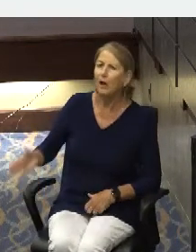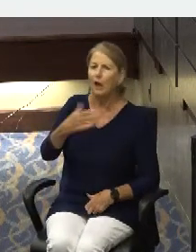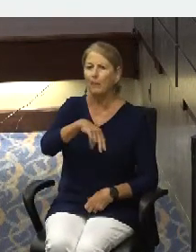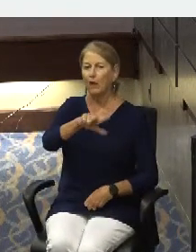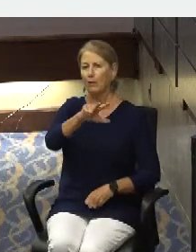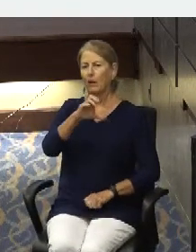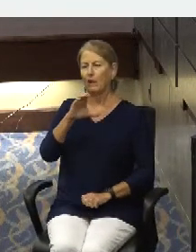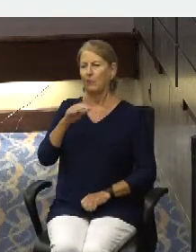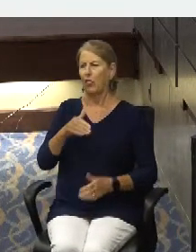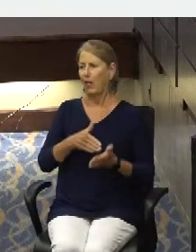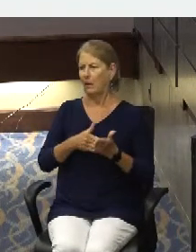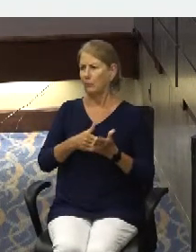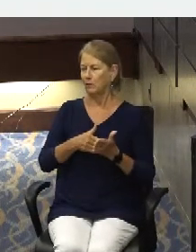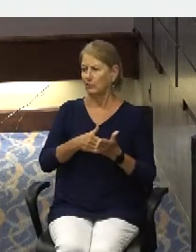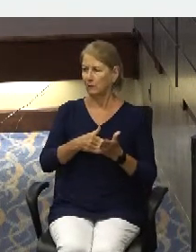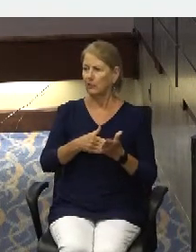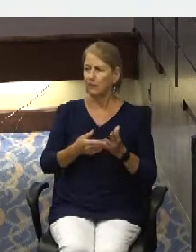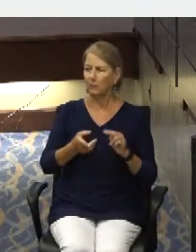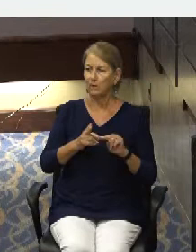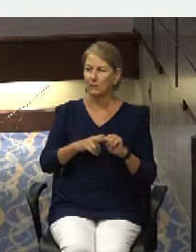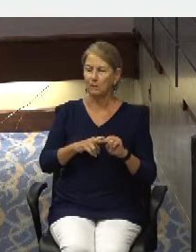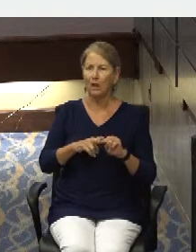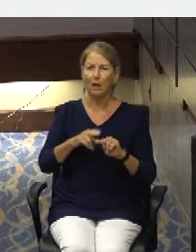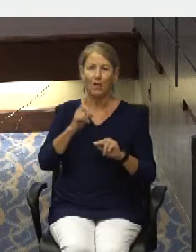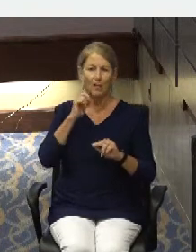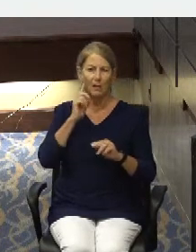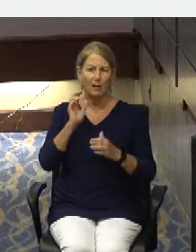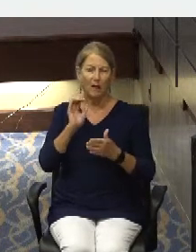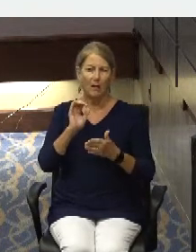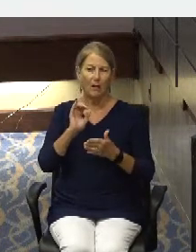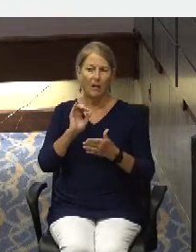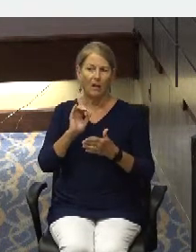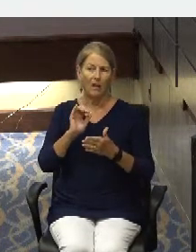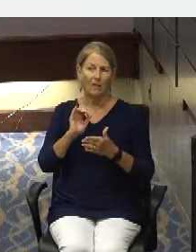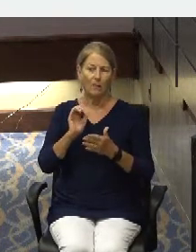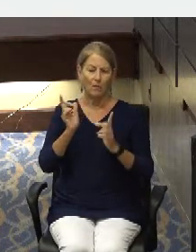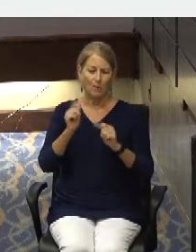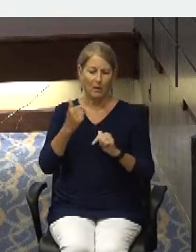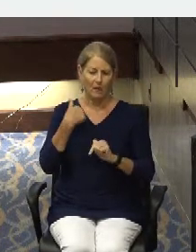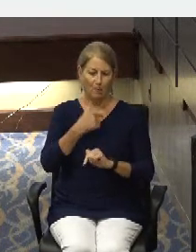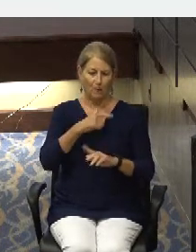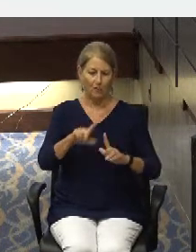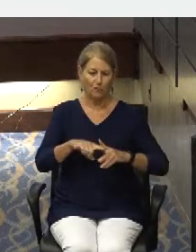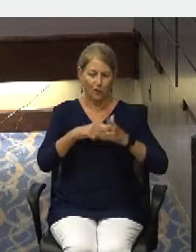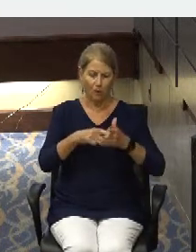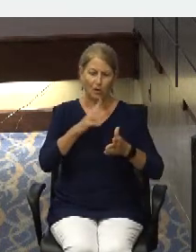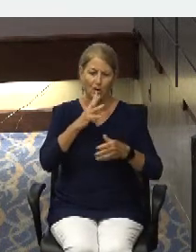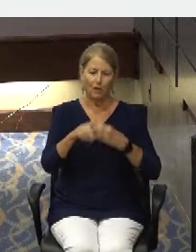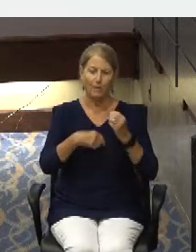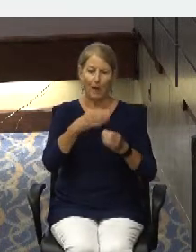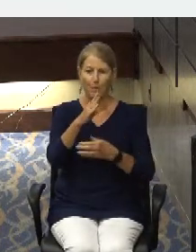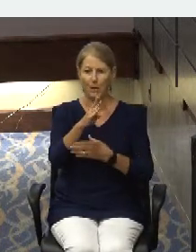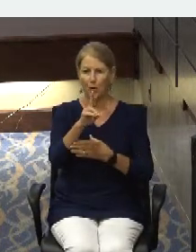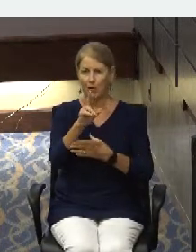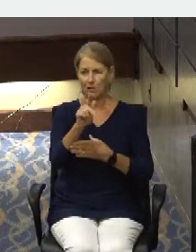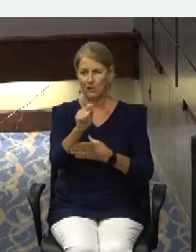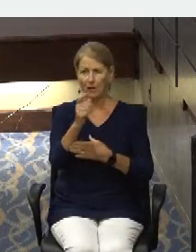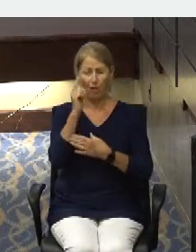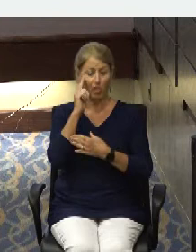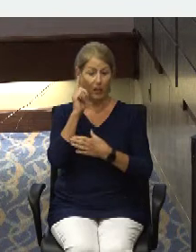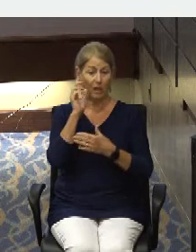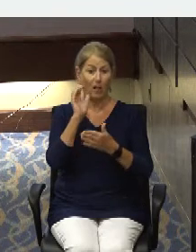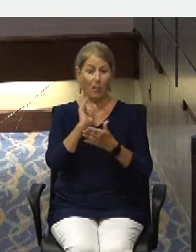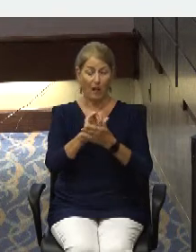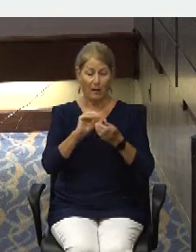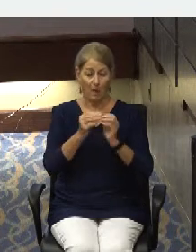city. Which I think that was one of the big, when we started talking about the BRT initially, I think that number was almost 5 million